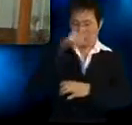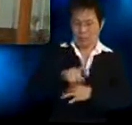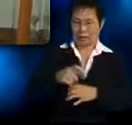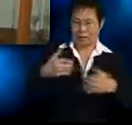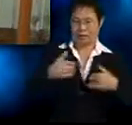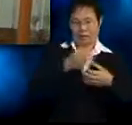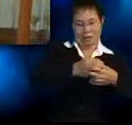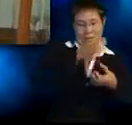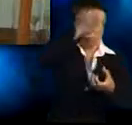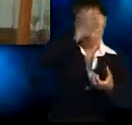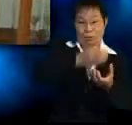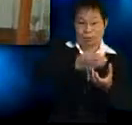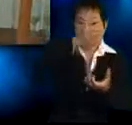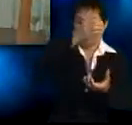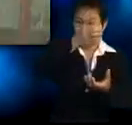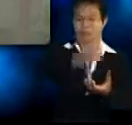a test tube,